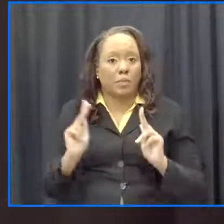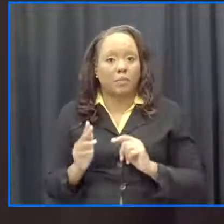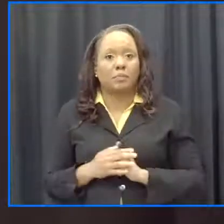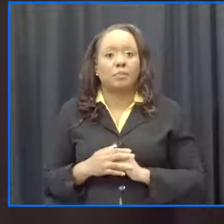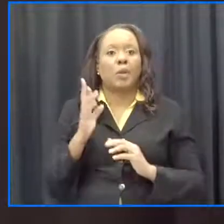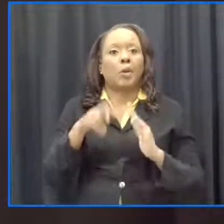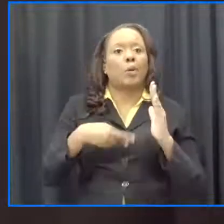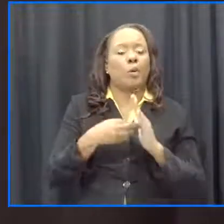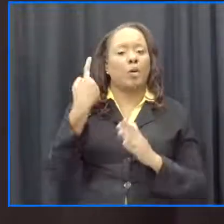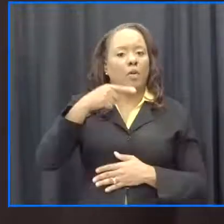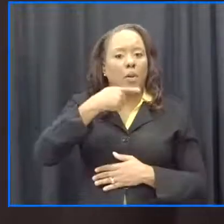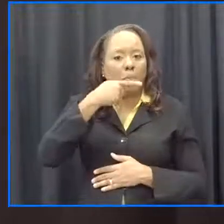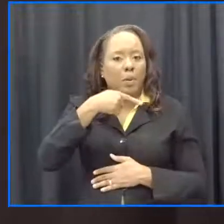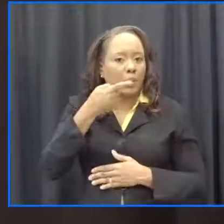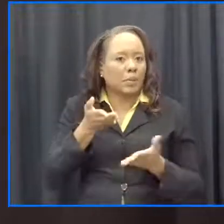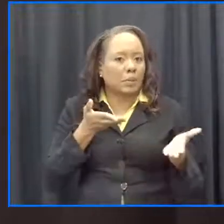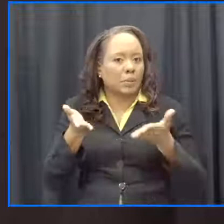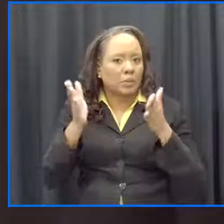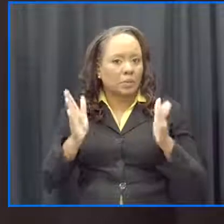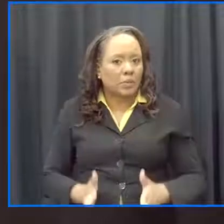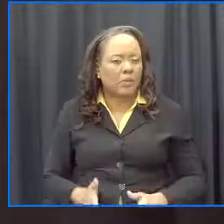rights, and so many more.